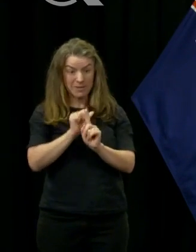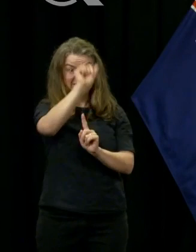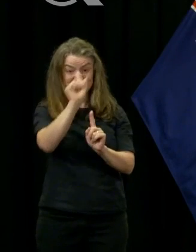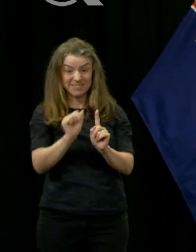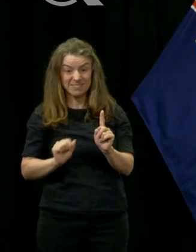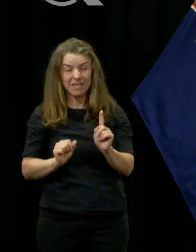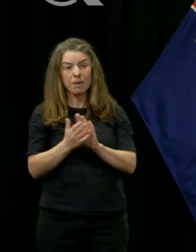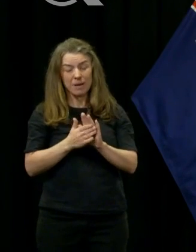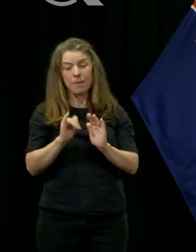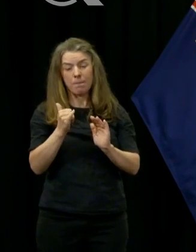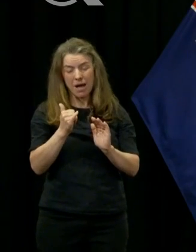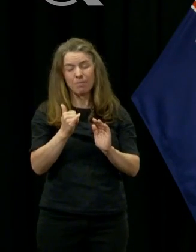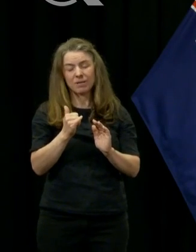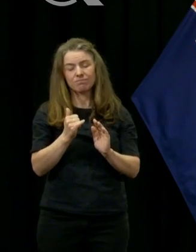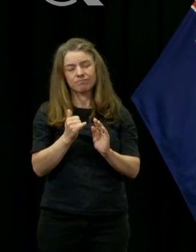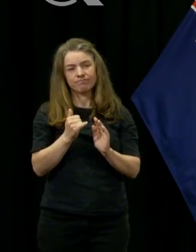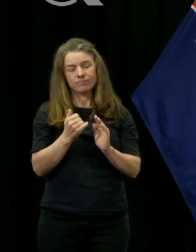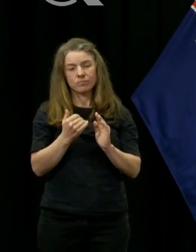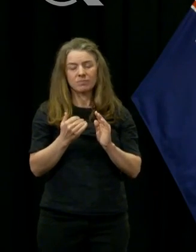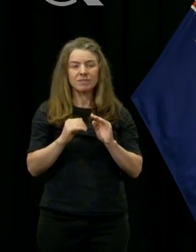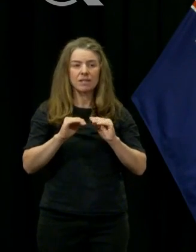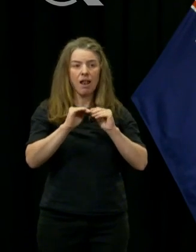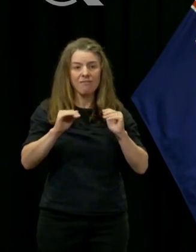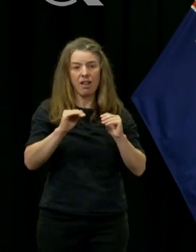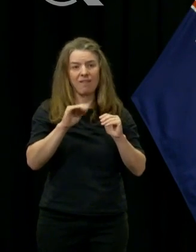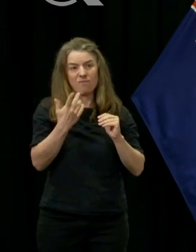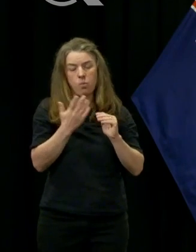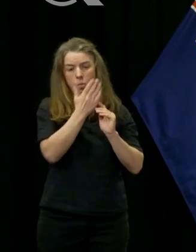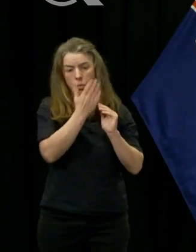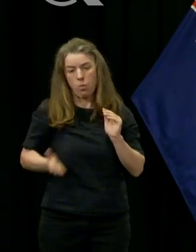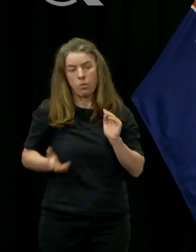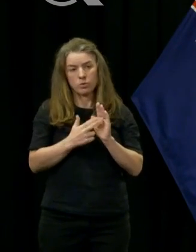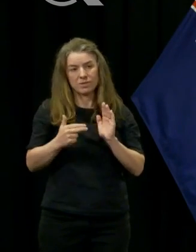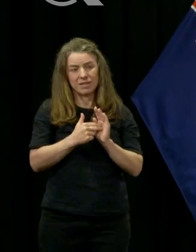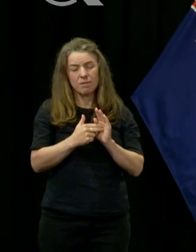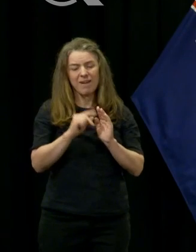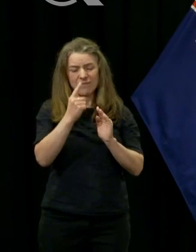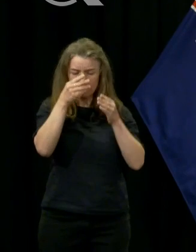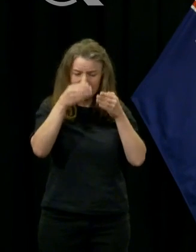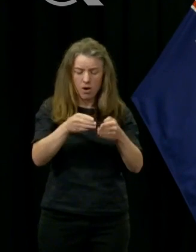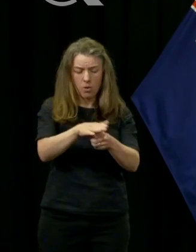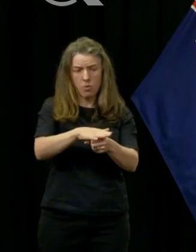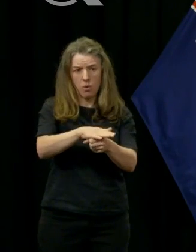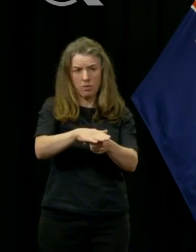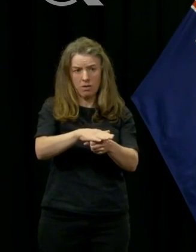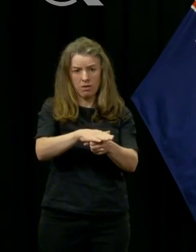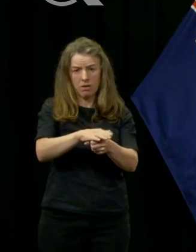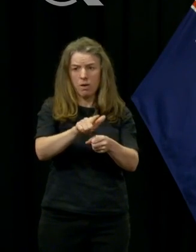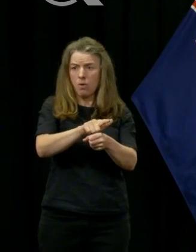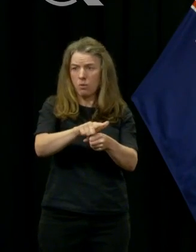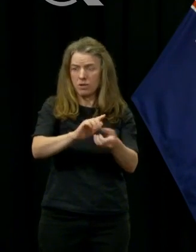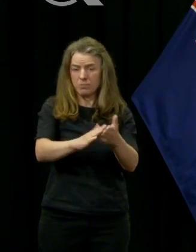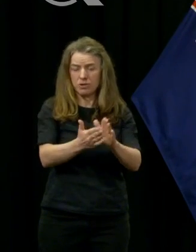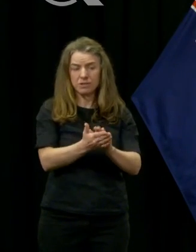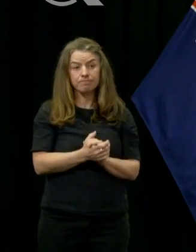we may look at the whole country. But generally speaking, we would be looking first of all just at that local community. I think what we need to remind people is that in everything we've